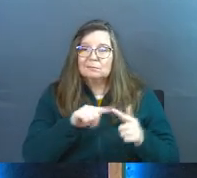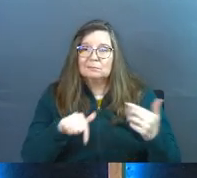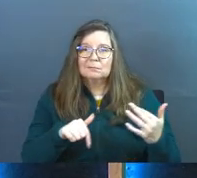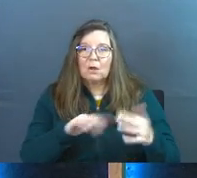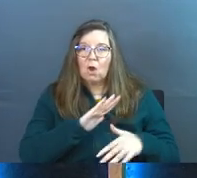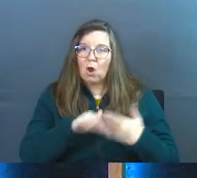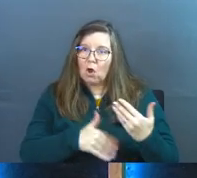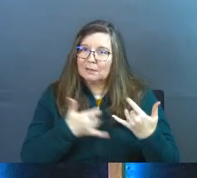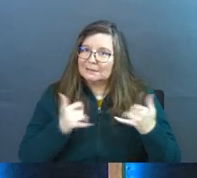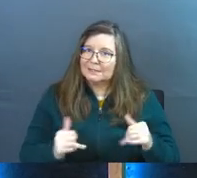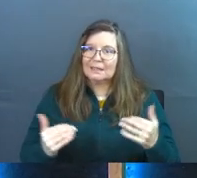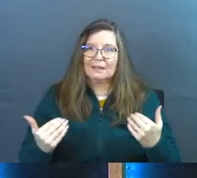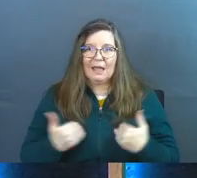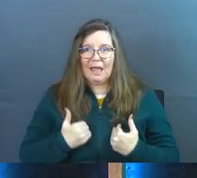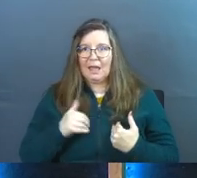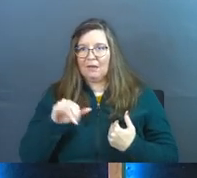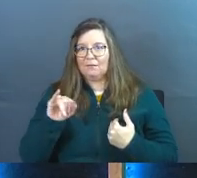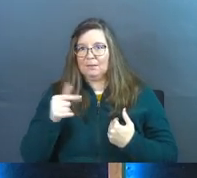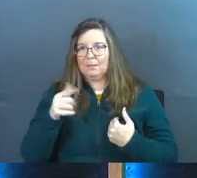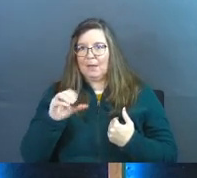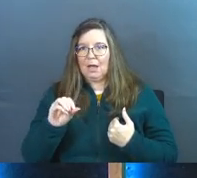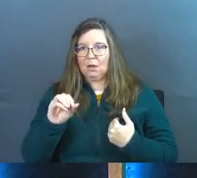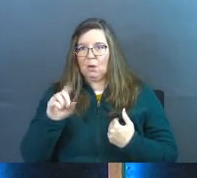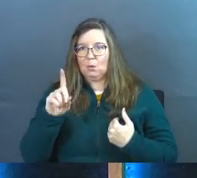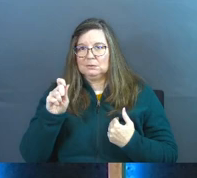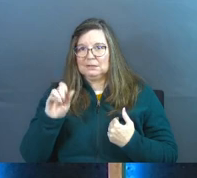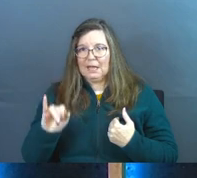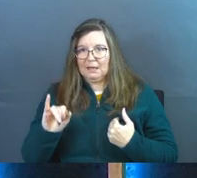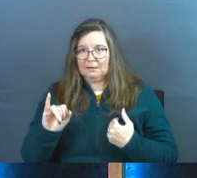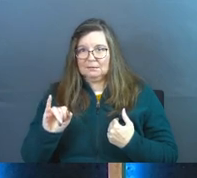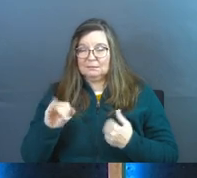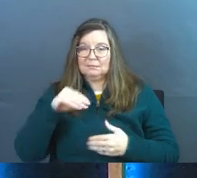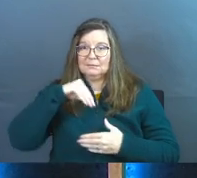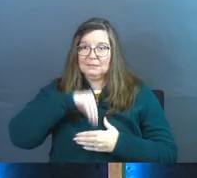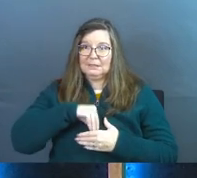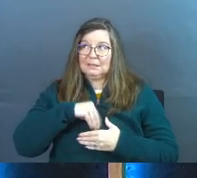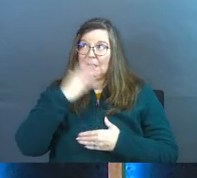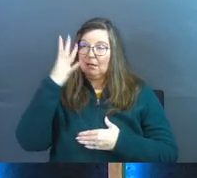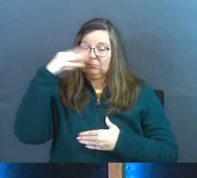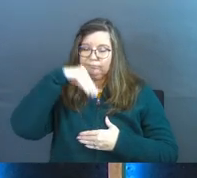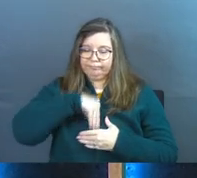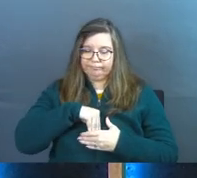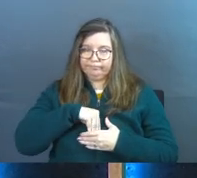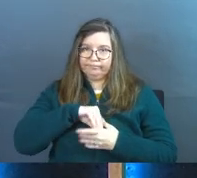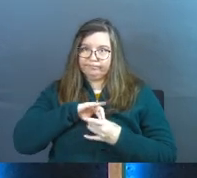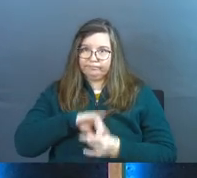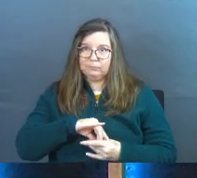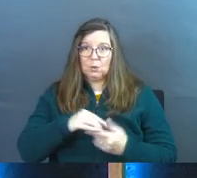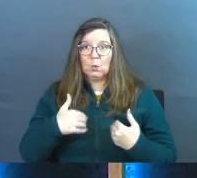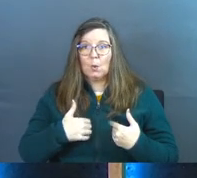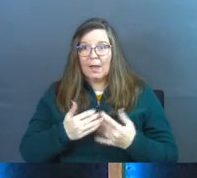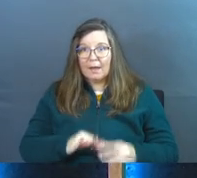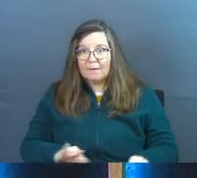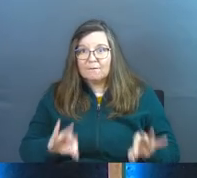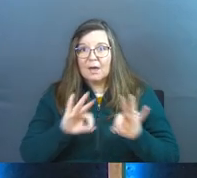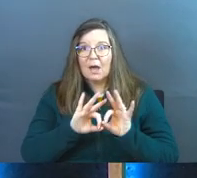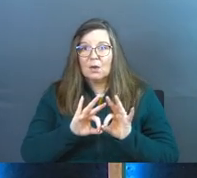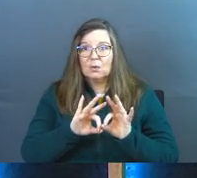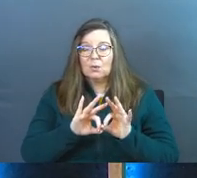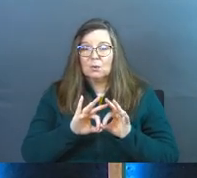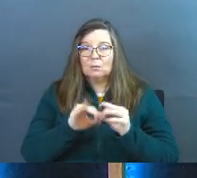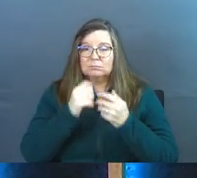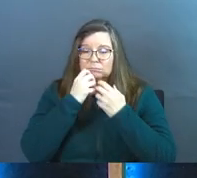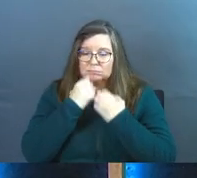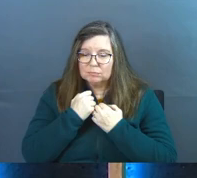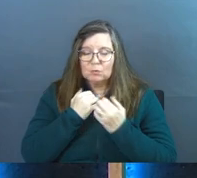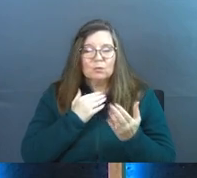the Imago Dei, the spark of divinity in them. And therefore, they have value and they have worth as people, regardless of what their